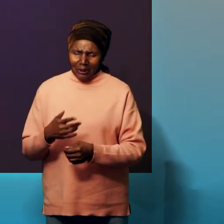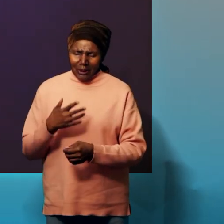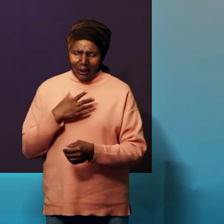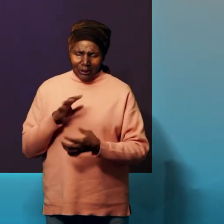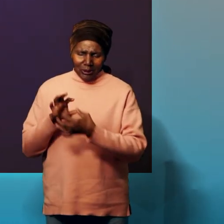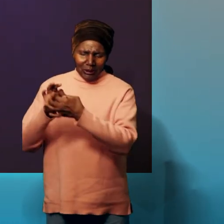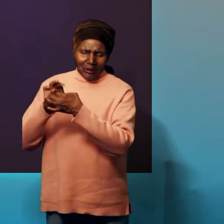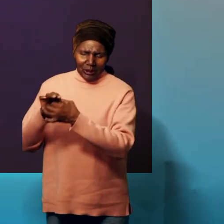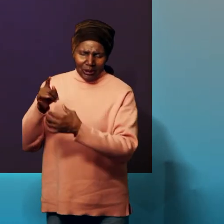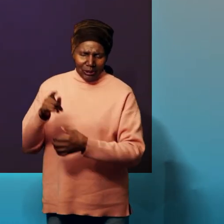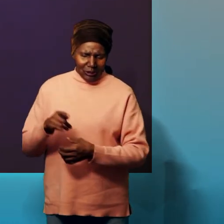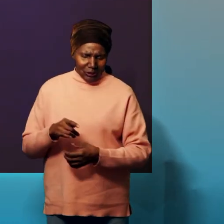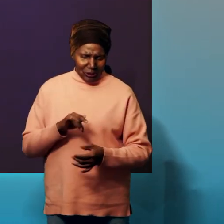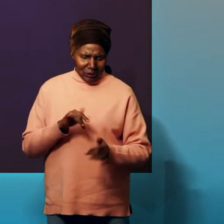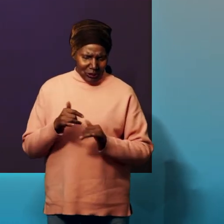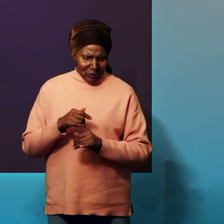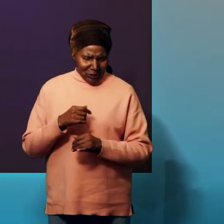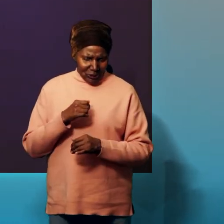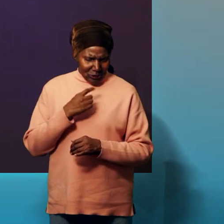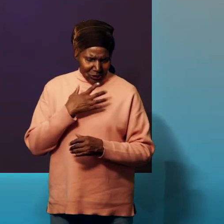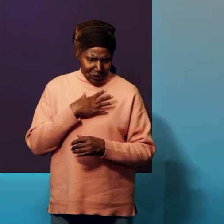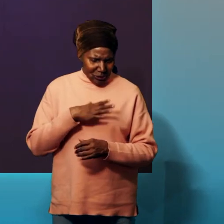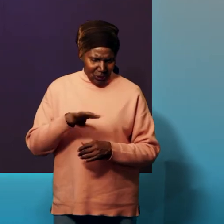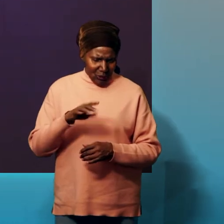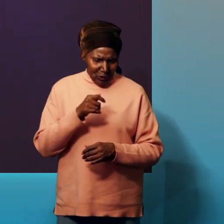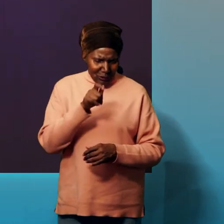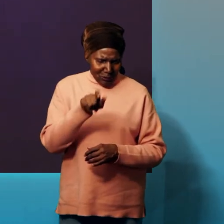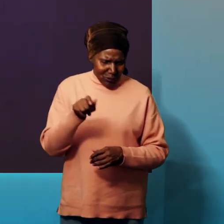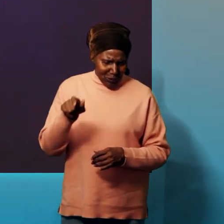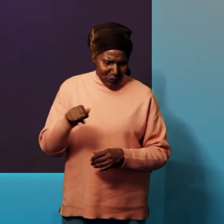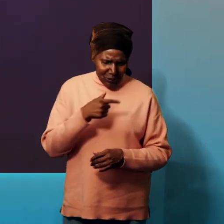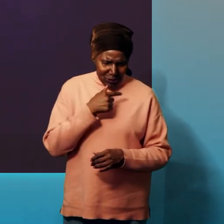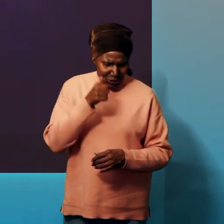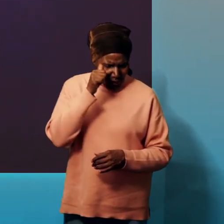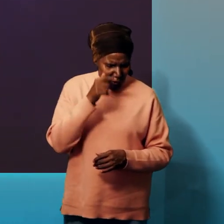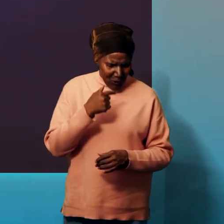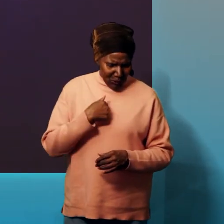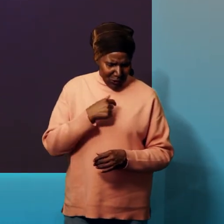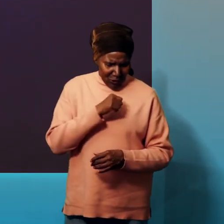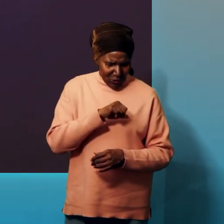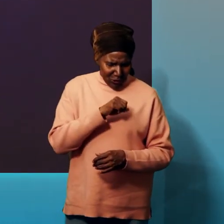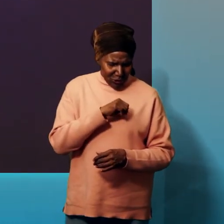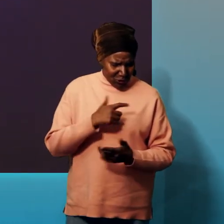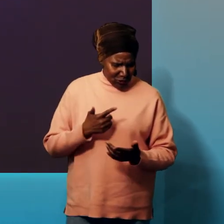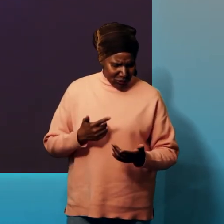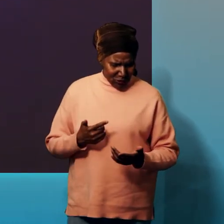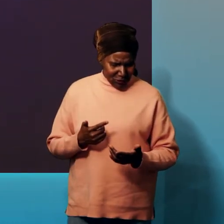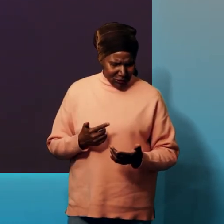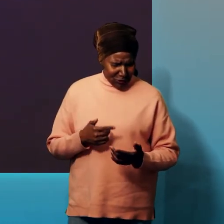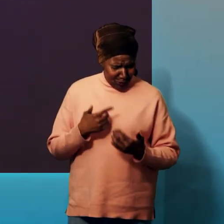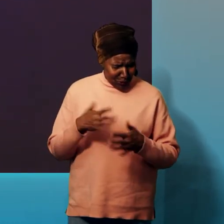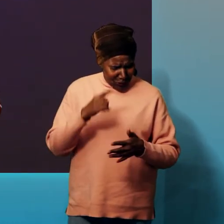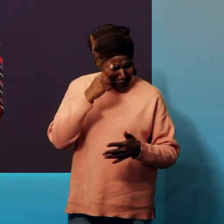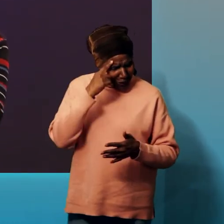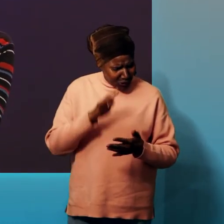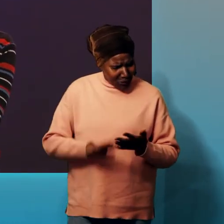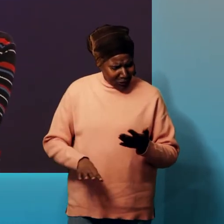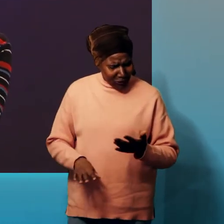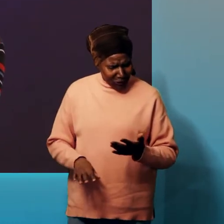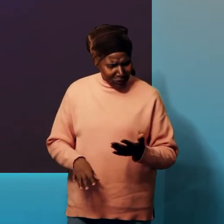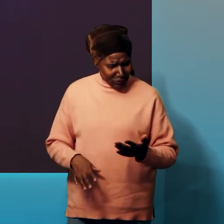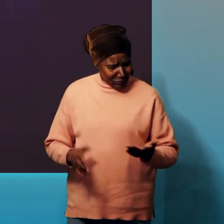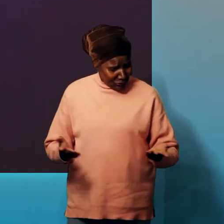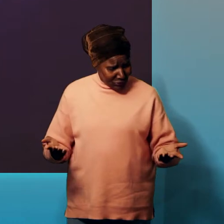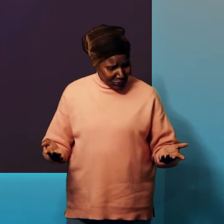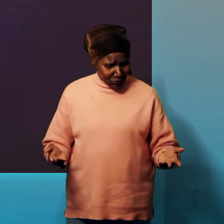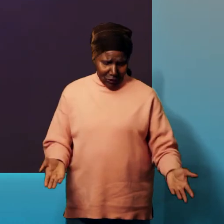identify as a Christian, even though I am. All those things we've experienced in one measure or another. Let us stand. Let